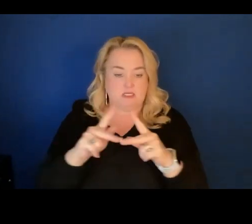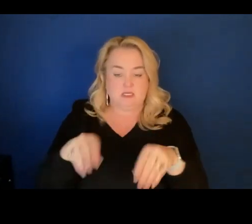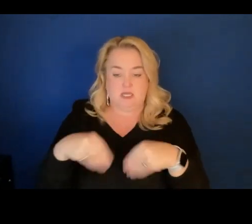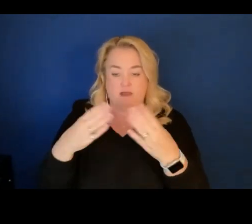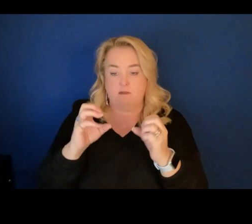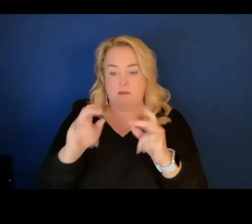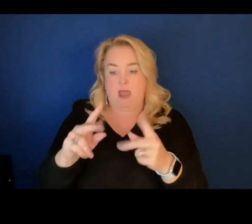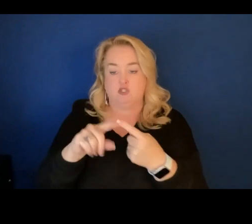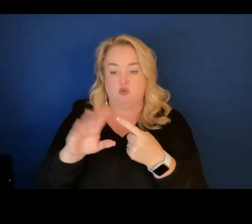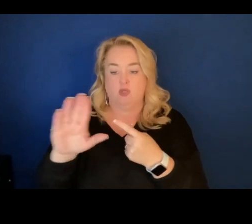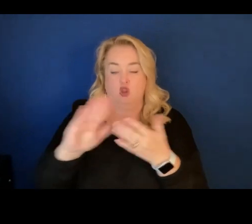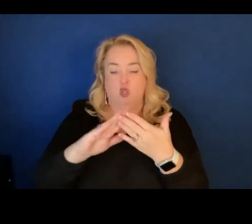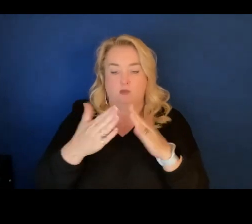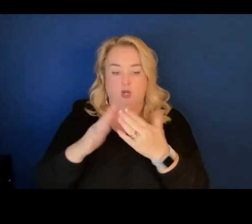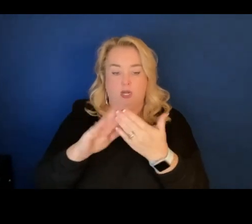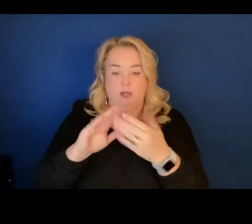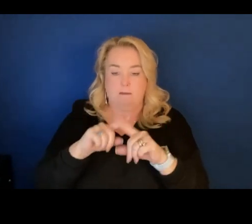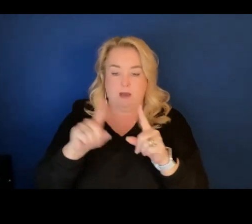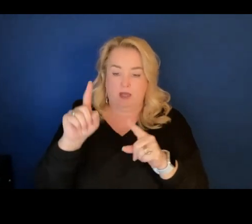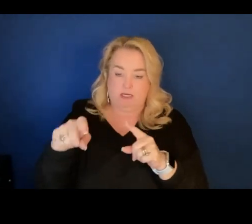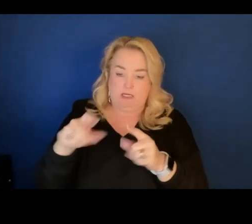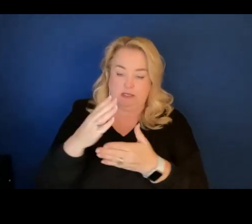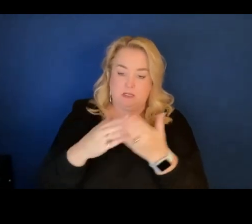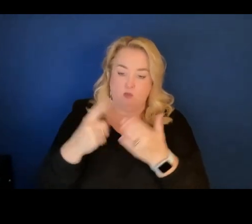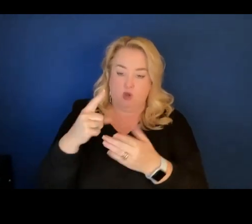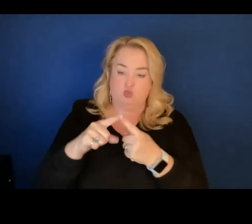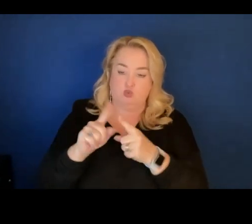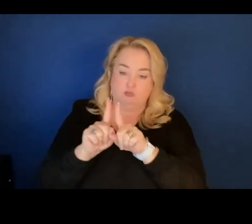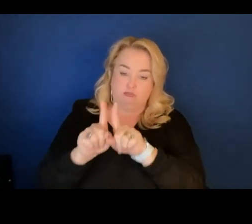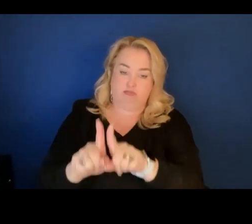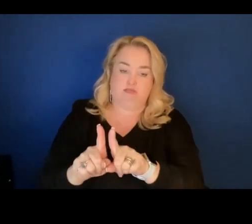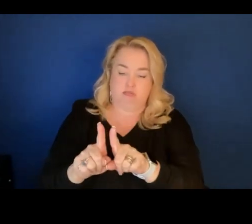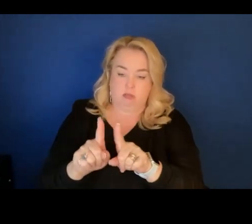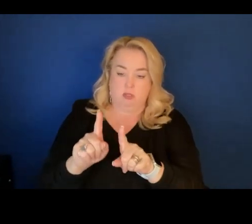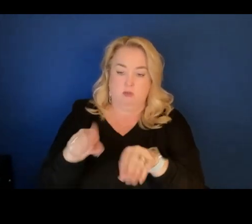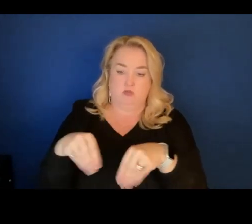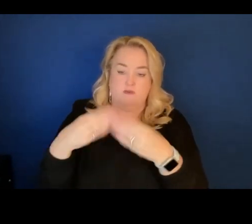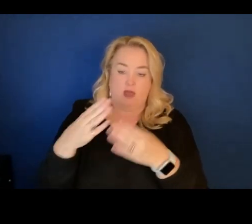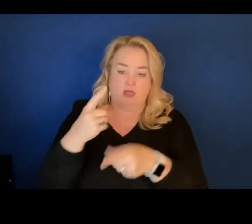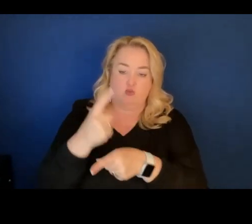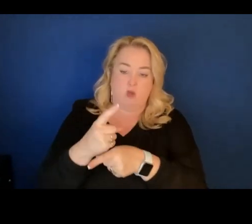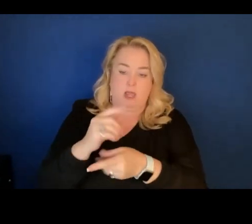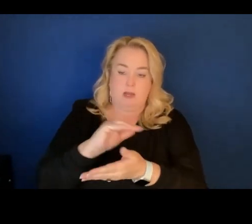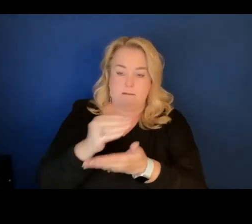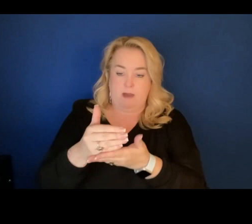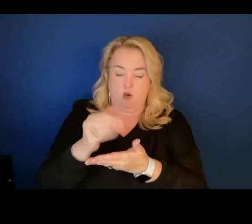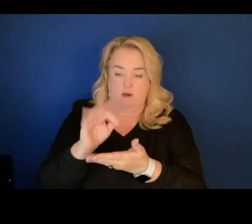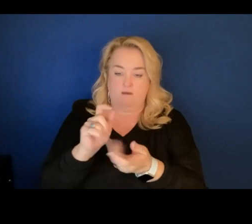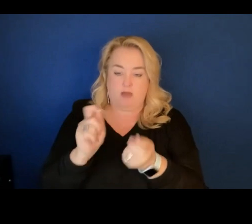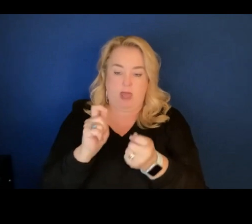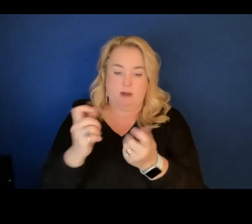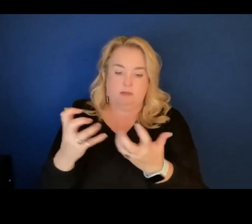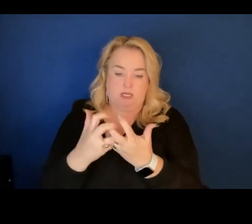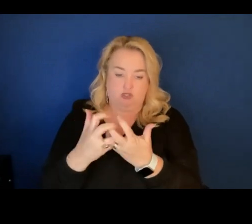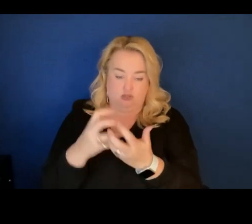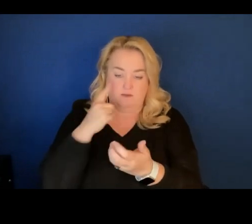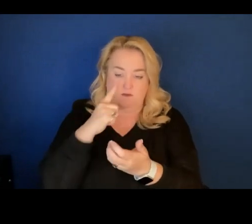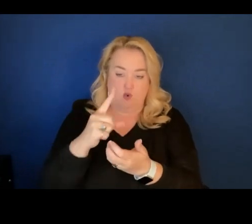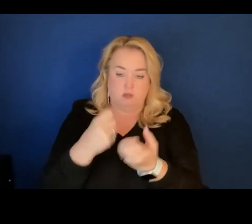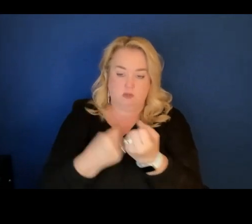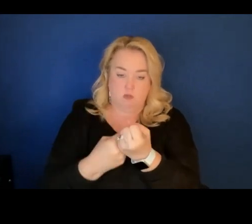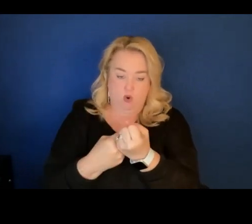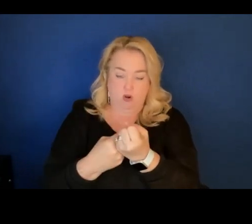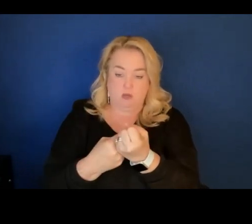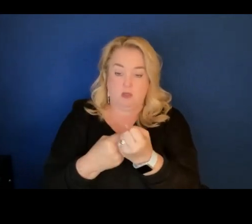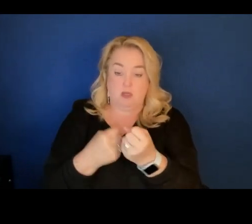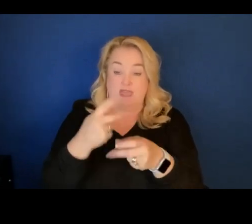community. But they need someone to curate those experiences and provide the right amount of adaptation and support. And their caregivers